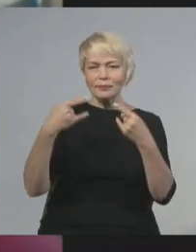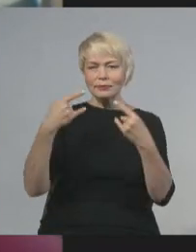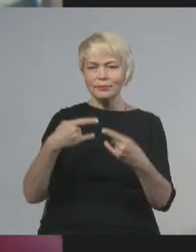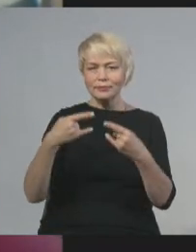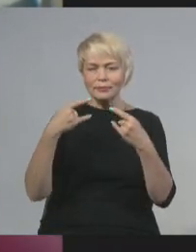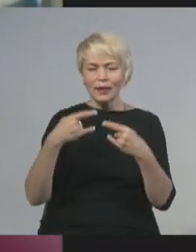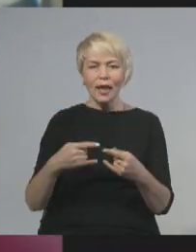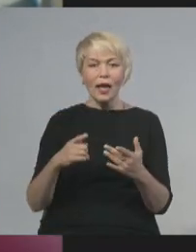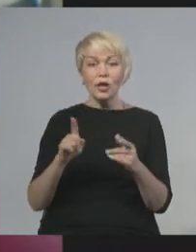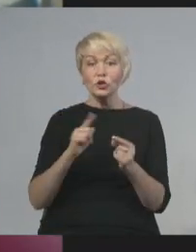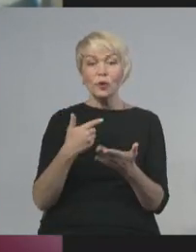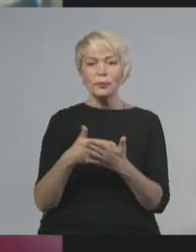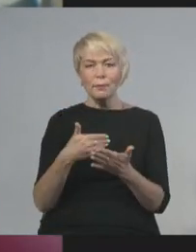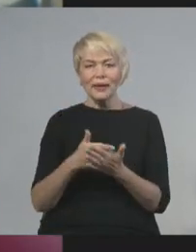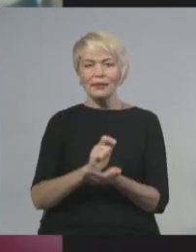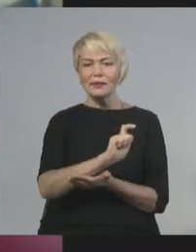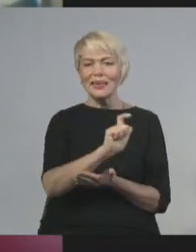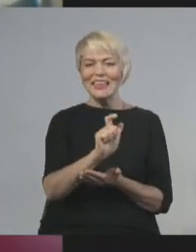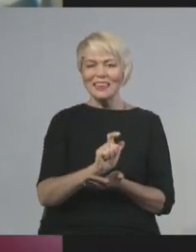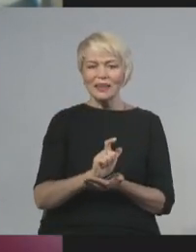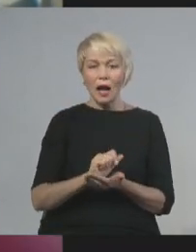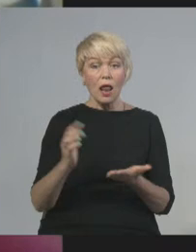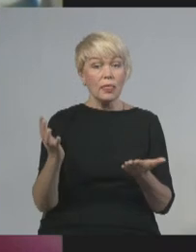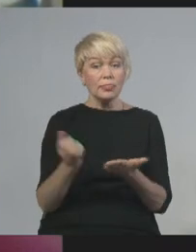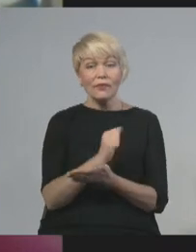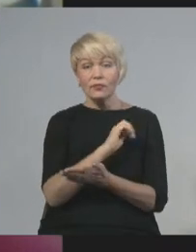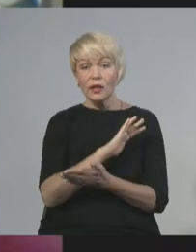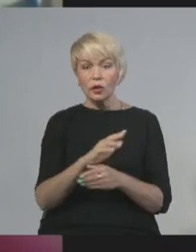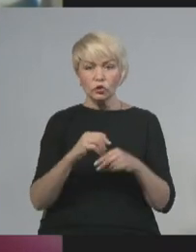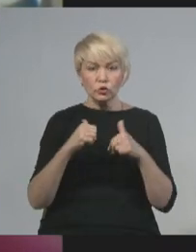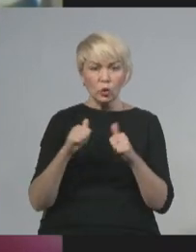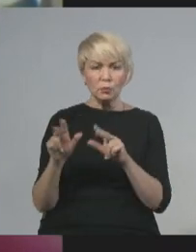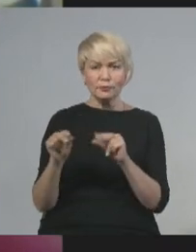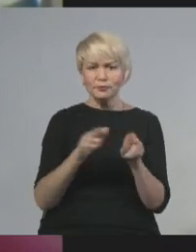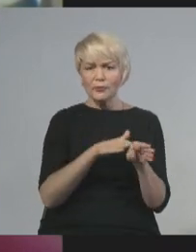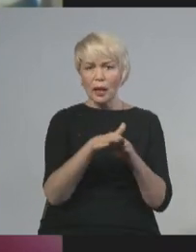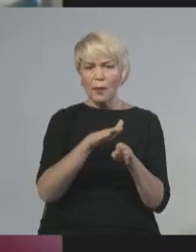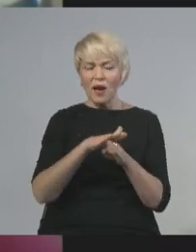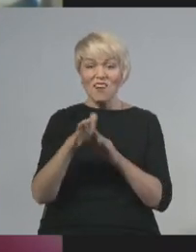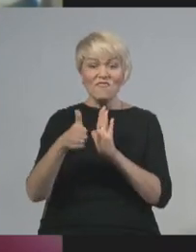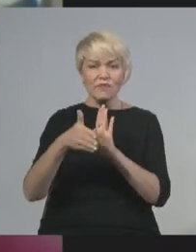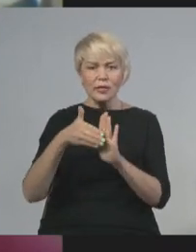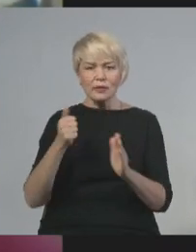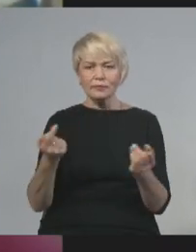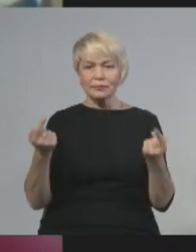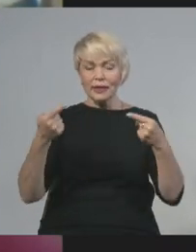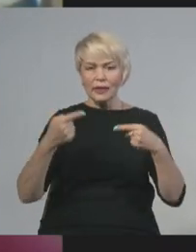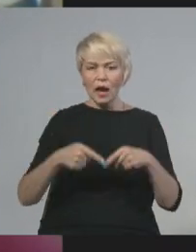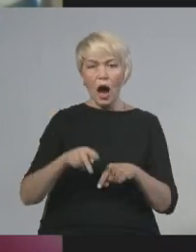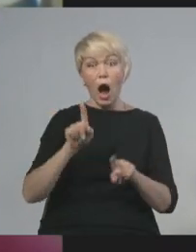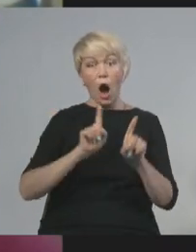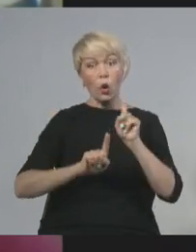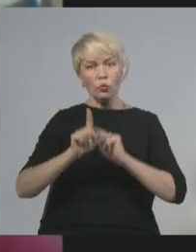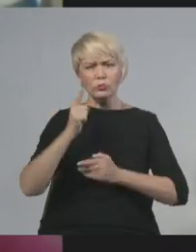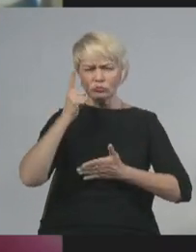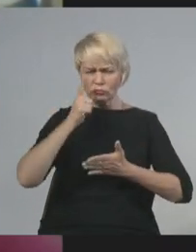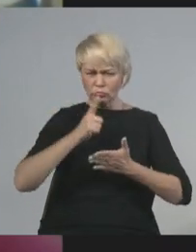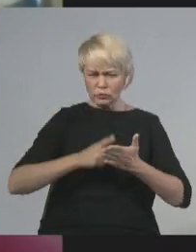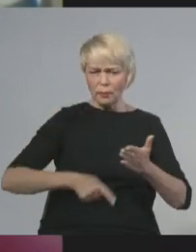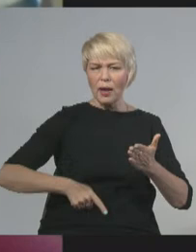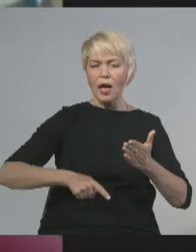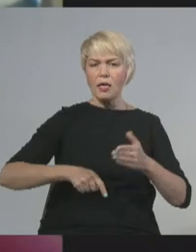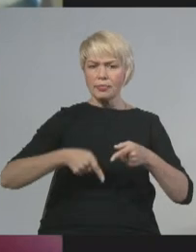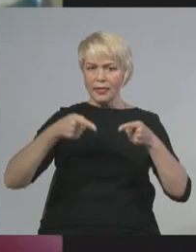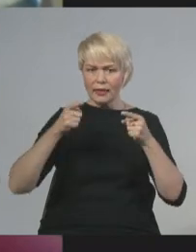gdp uh so here the government was reassuring and they they actually were effective in the